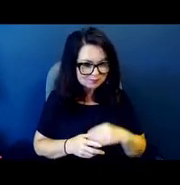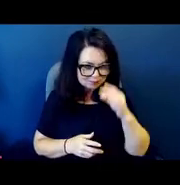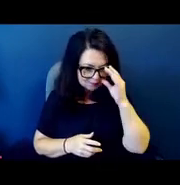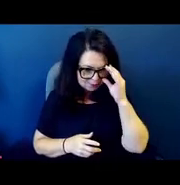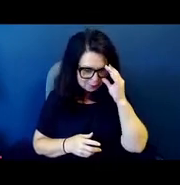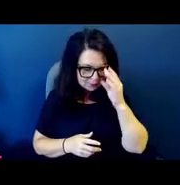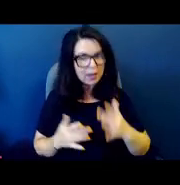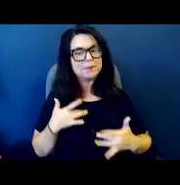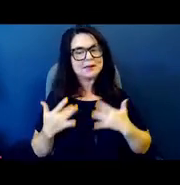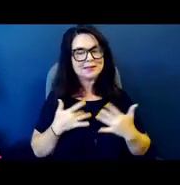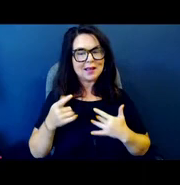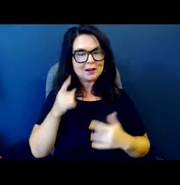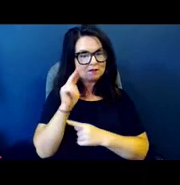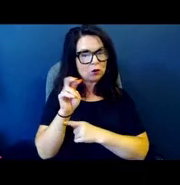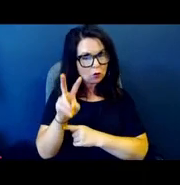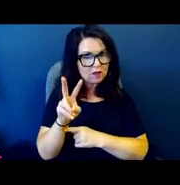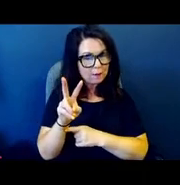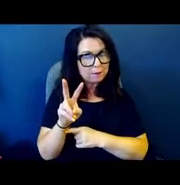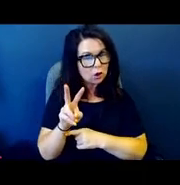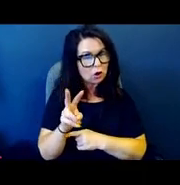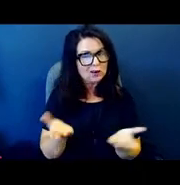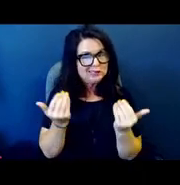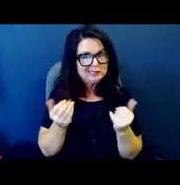November can't come soon enough.